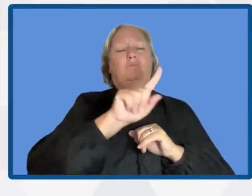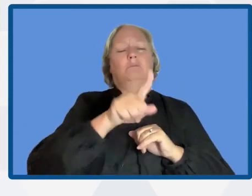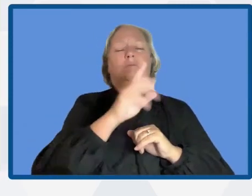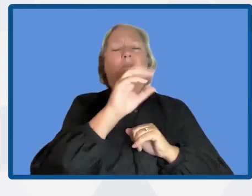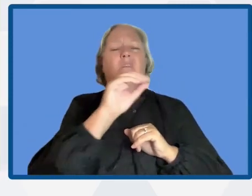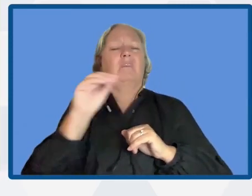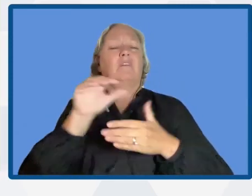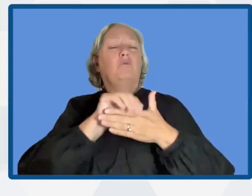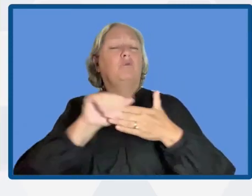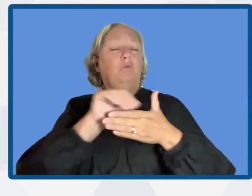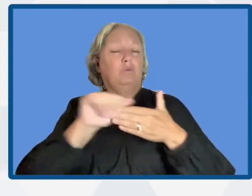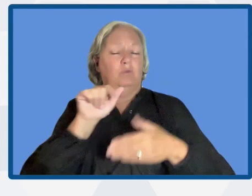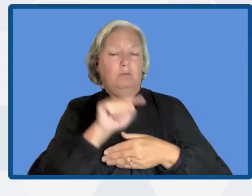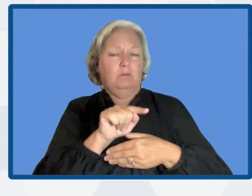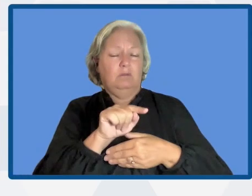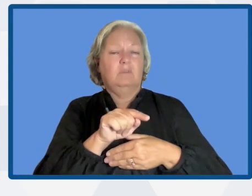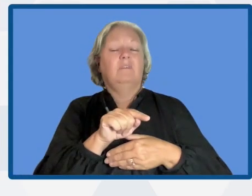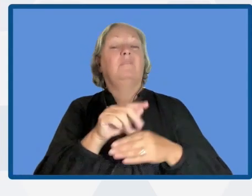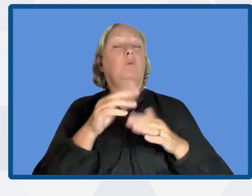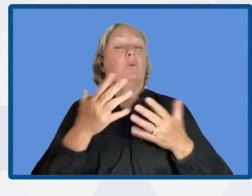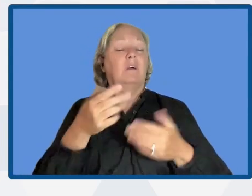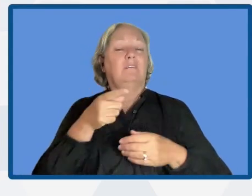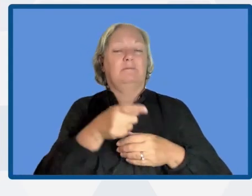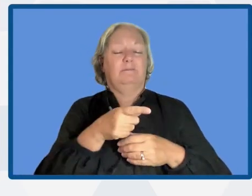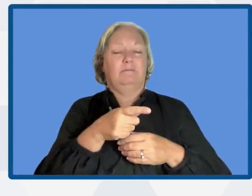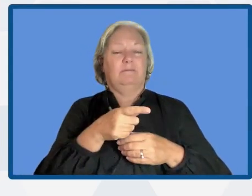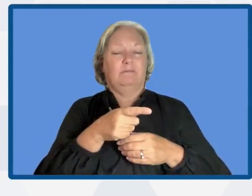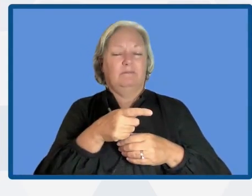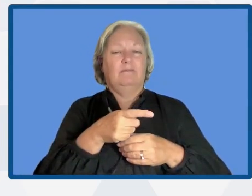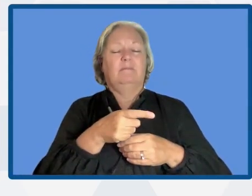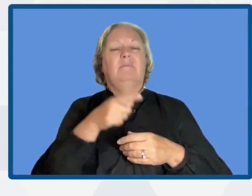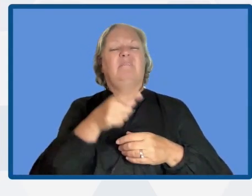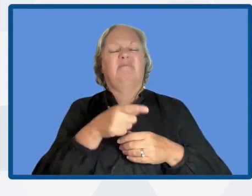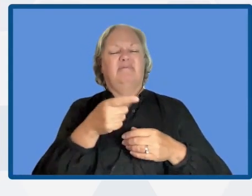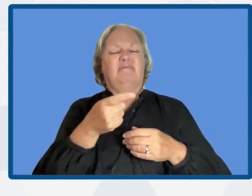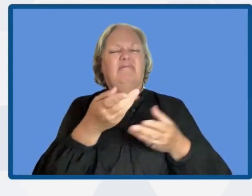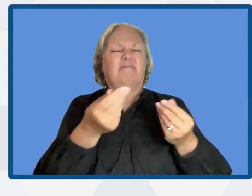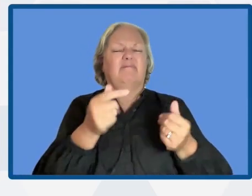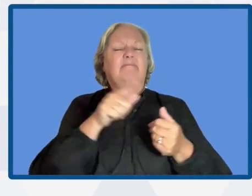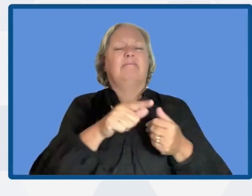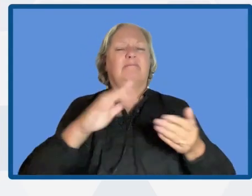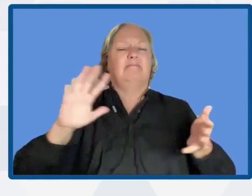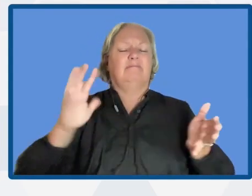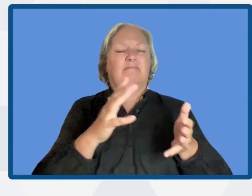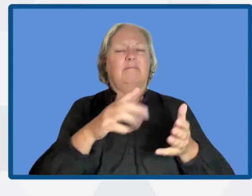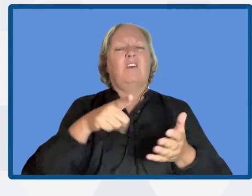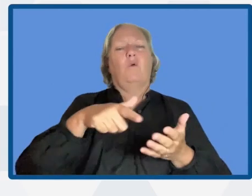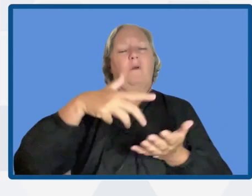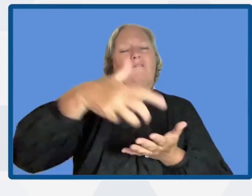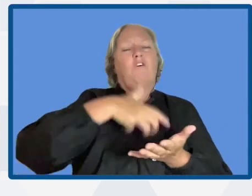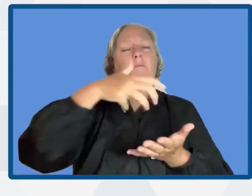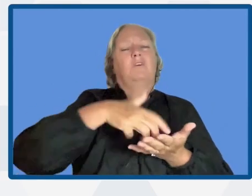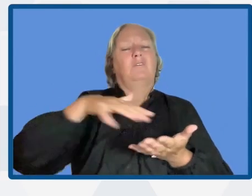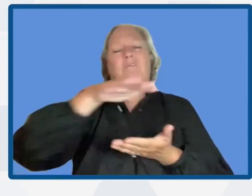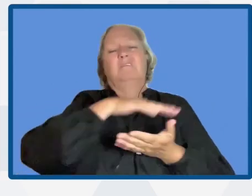to the reduction of alpaca textiles, due to the reduction of the farming areas. They lost at